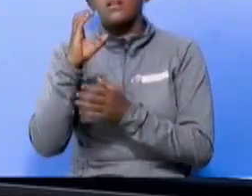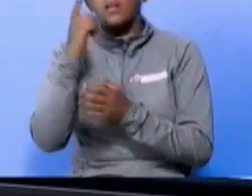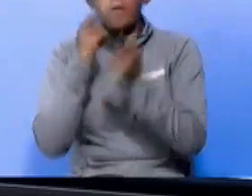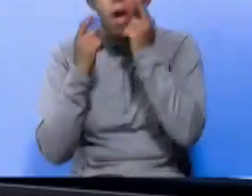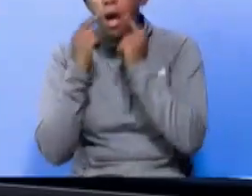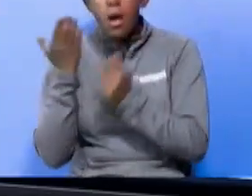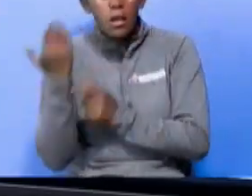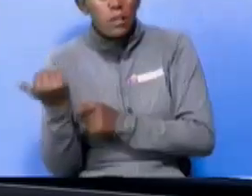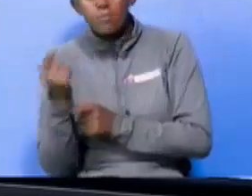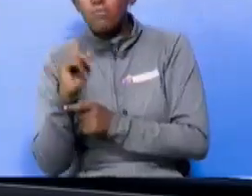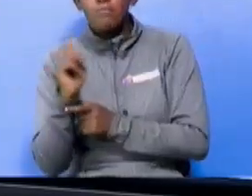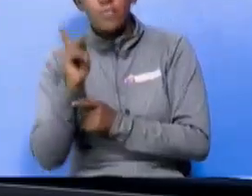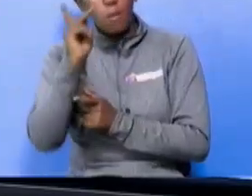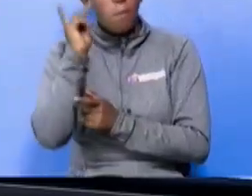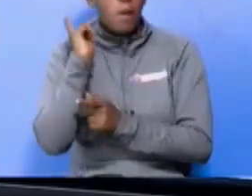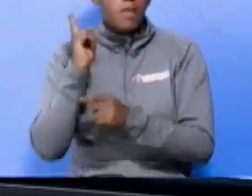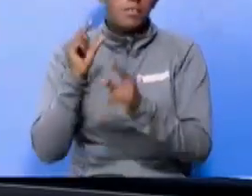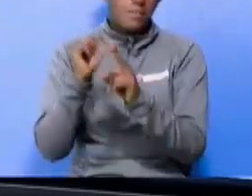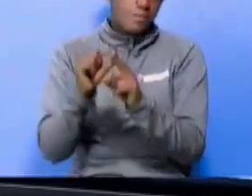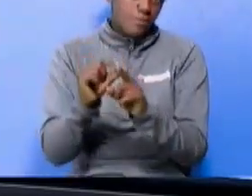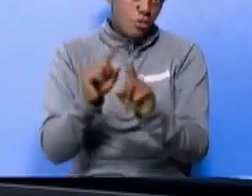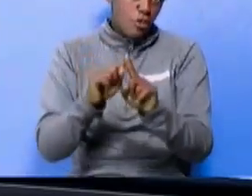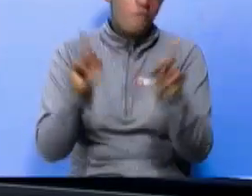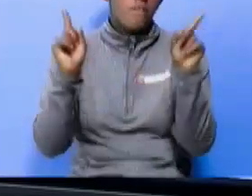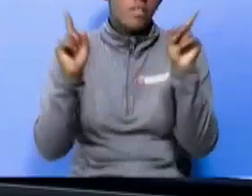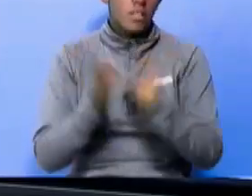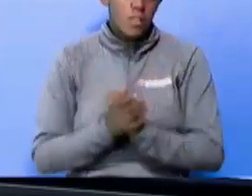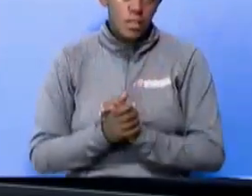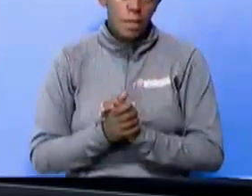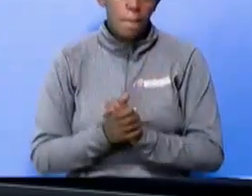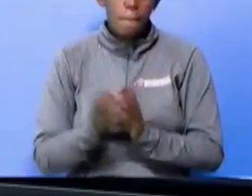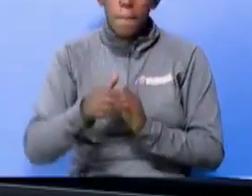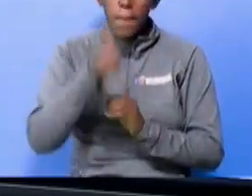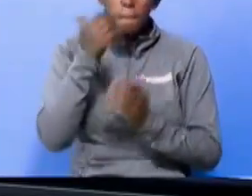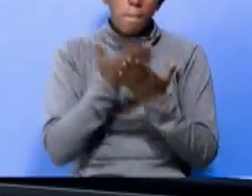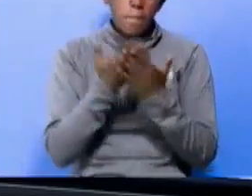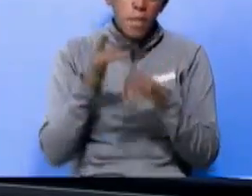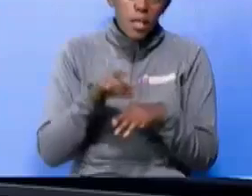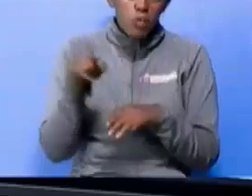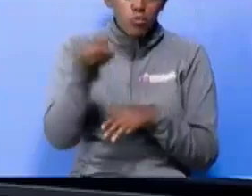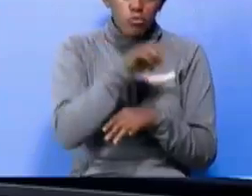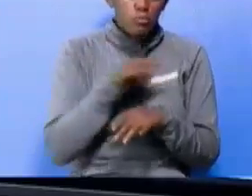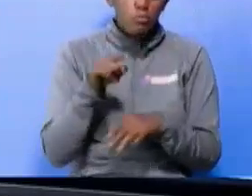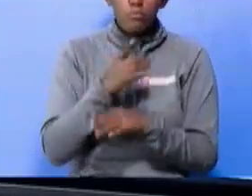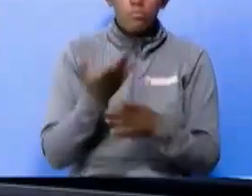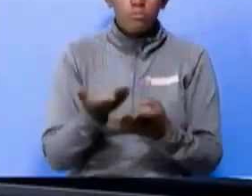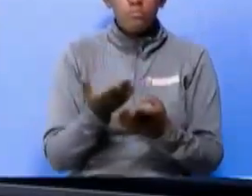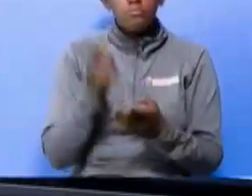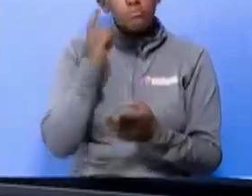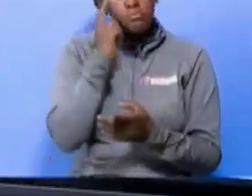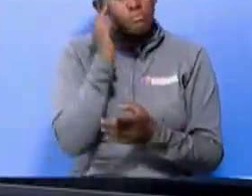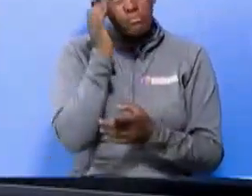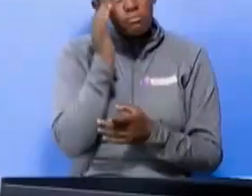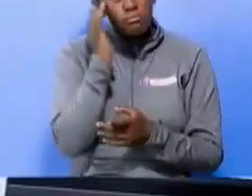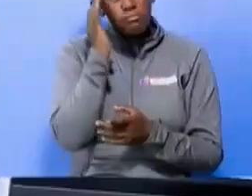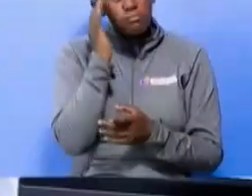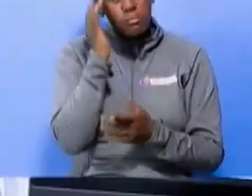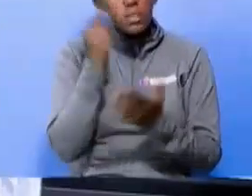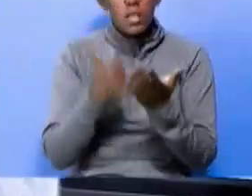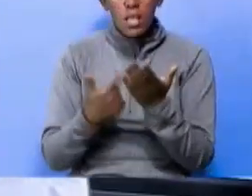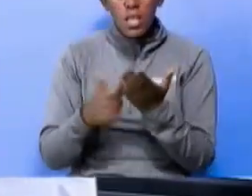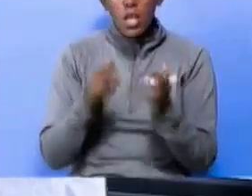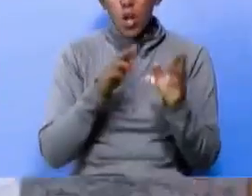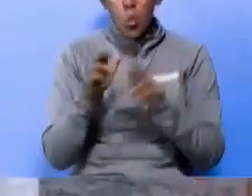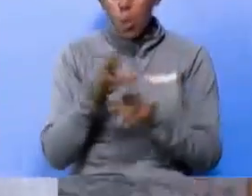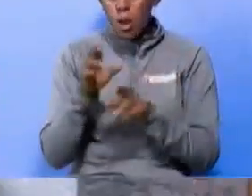it is a past verb. That is the only difference. The main thing is that you have to bear in mind about these